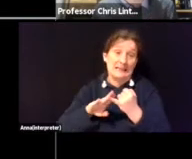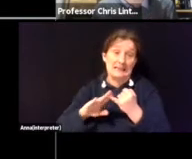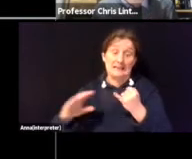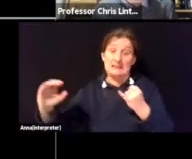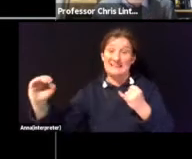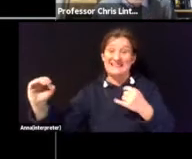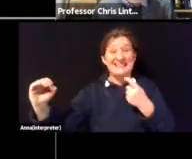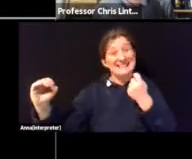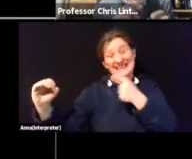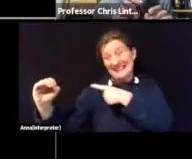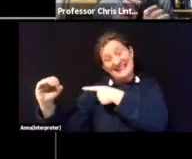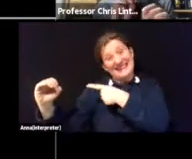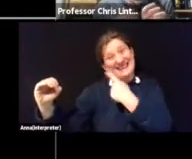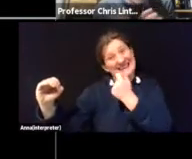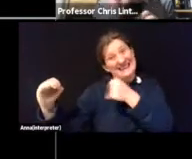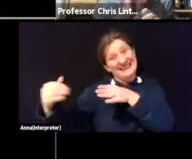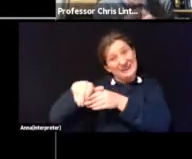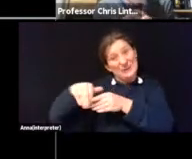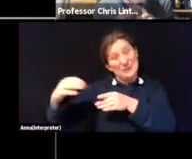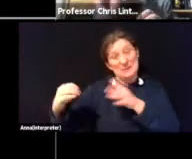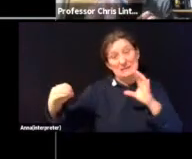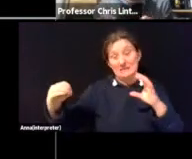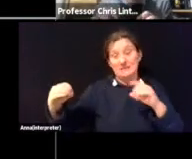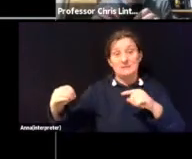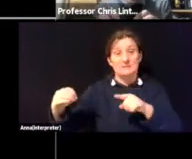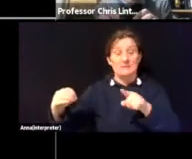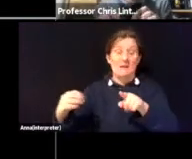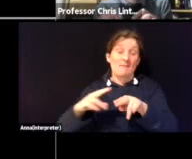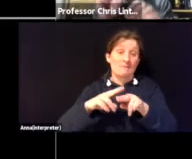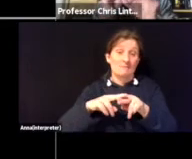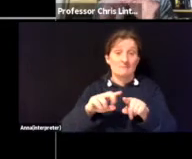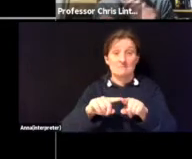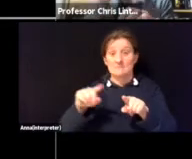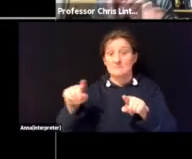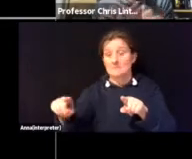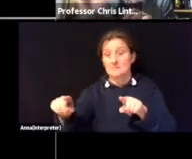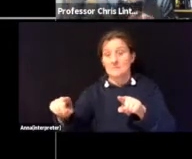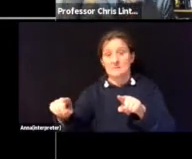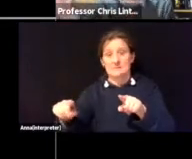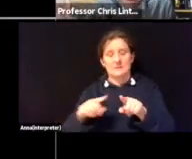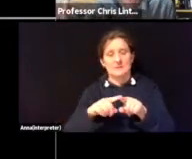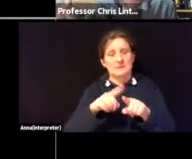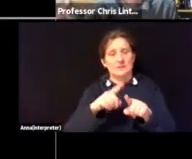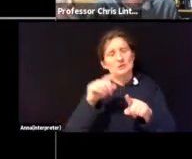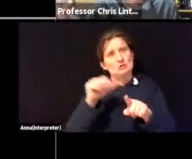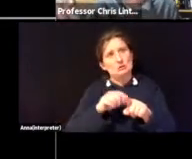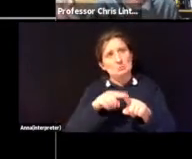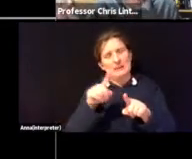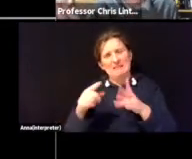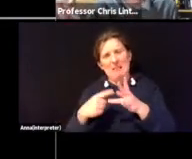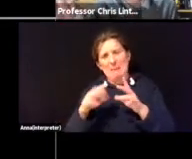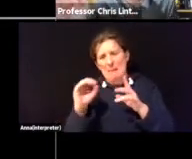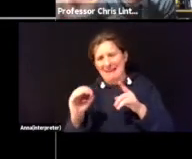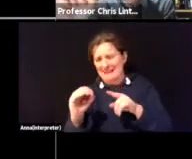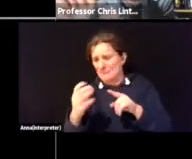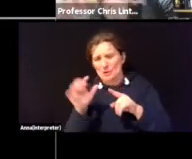fit the pattern. So if for every 3 times E goes around, F goes around twice. For every 3 times F goes around, well, there should be another planet there, but we